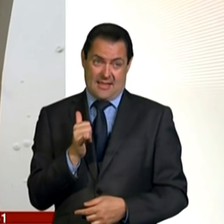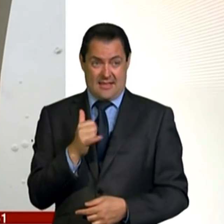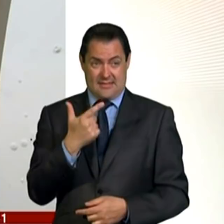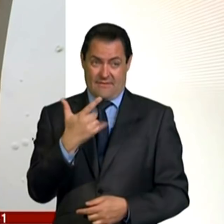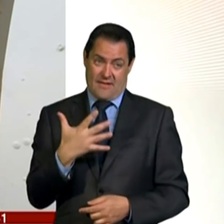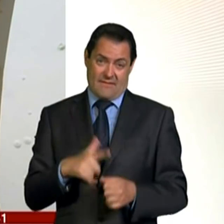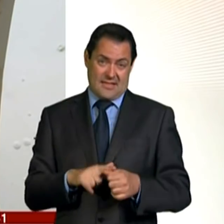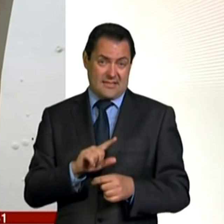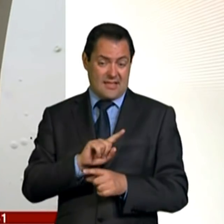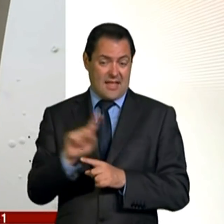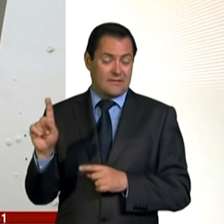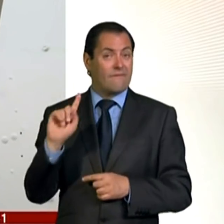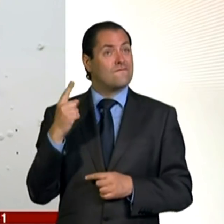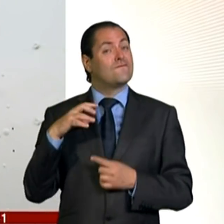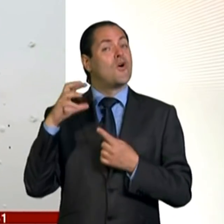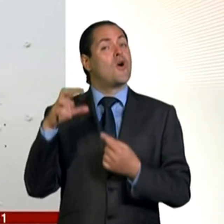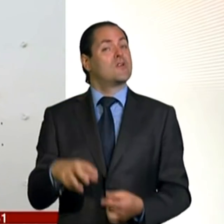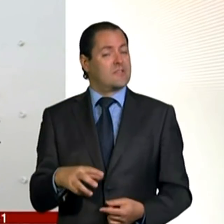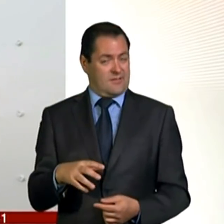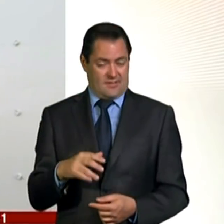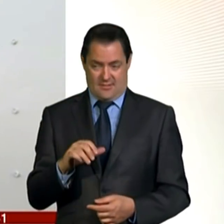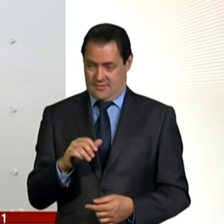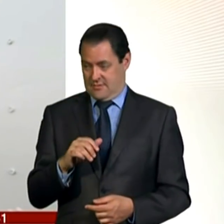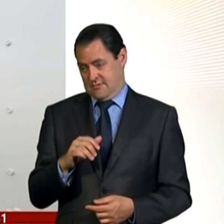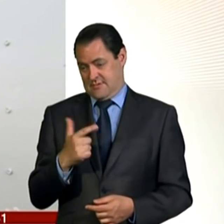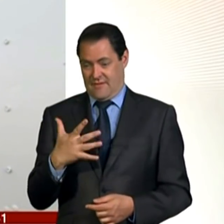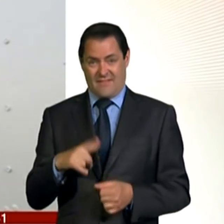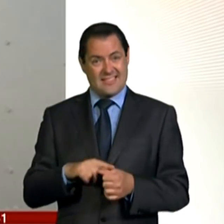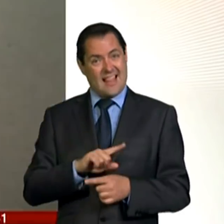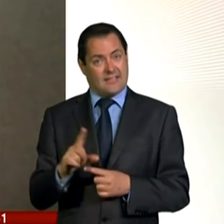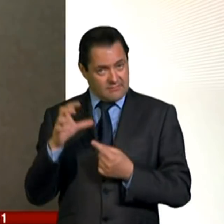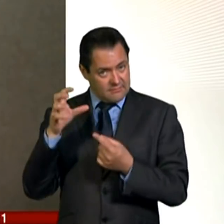century after his first jump over northern France? Let's meet him.